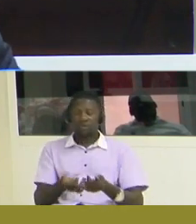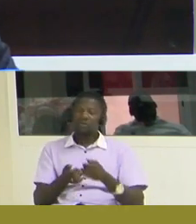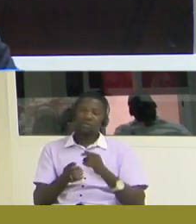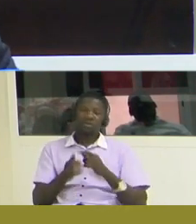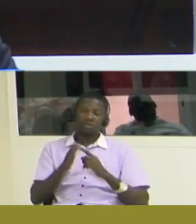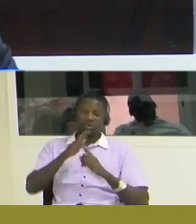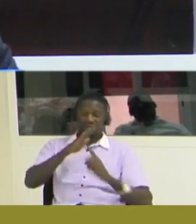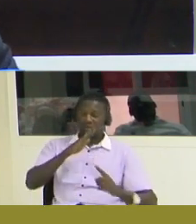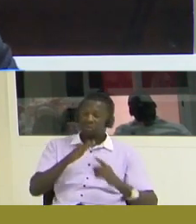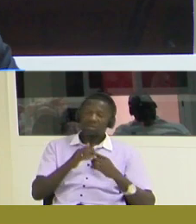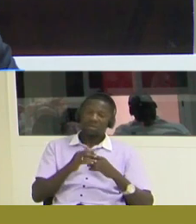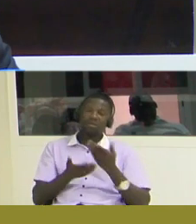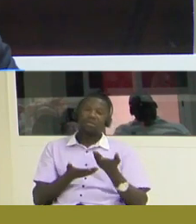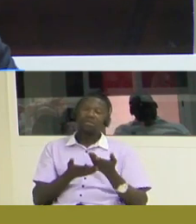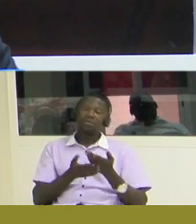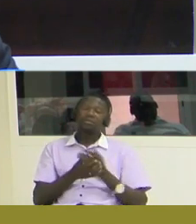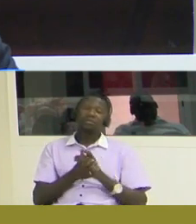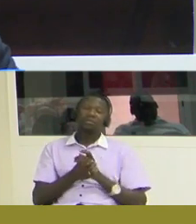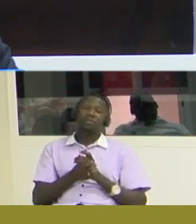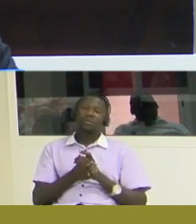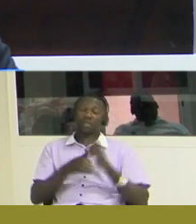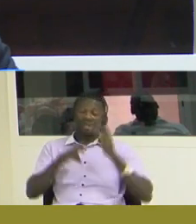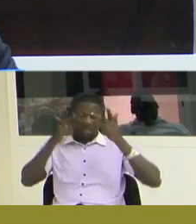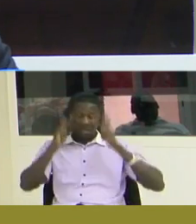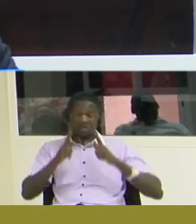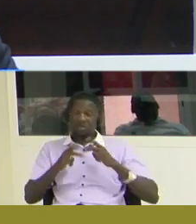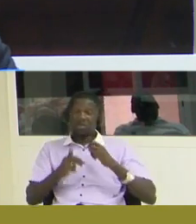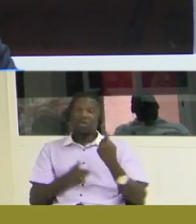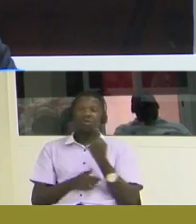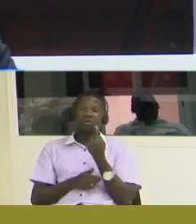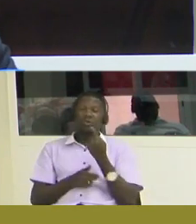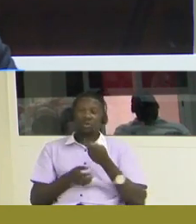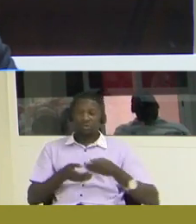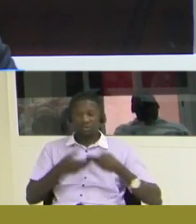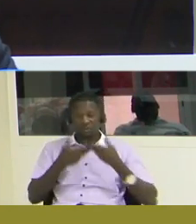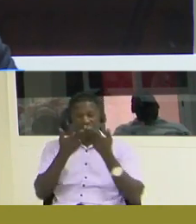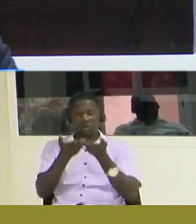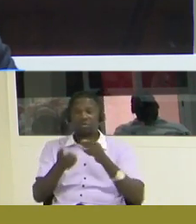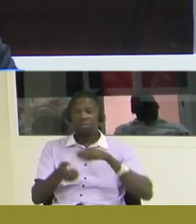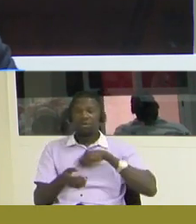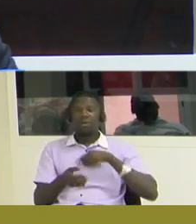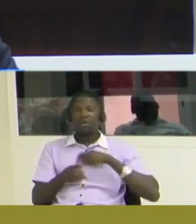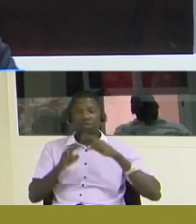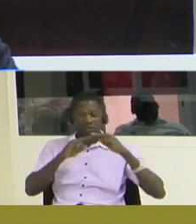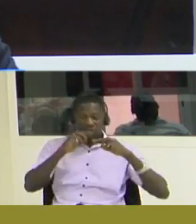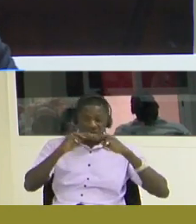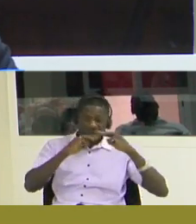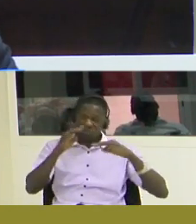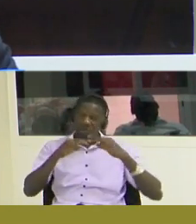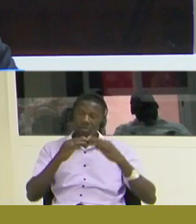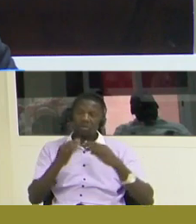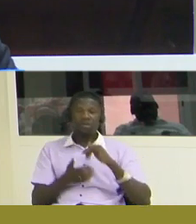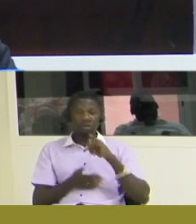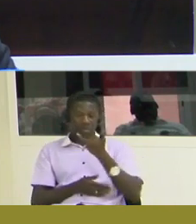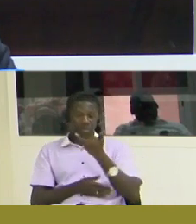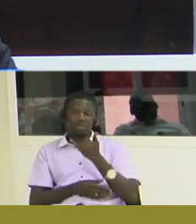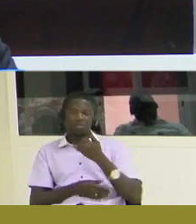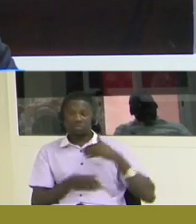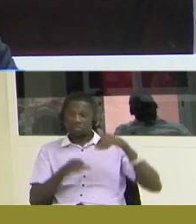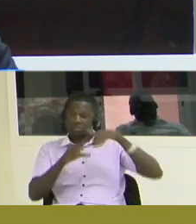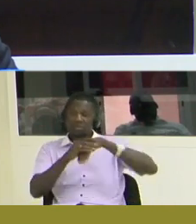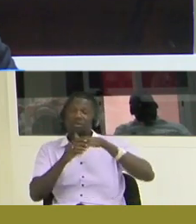holier-than-thou counsel I can only put across my story yes I was part of a military government